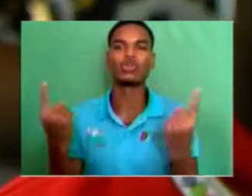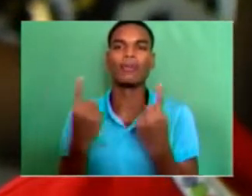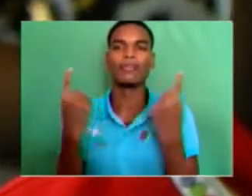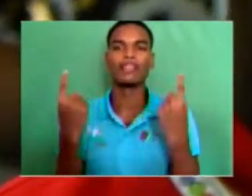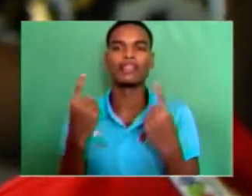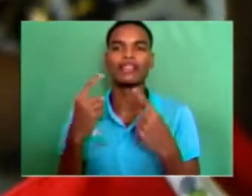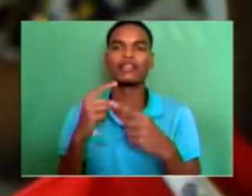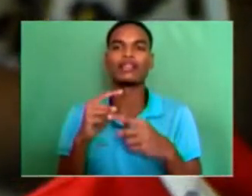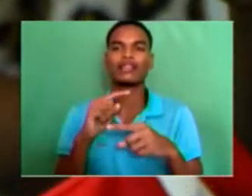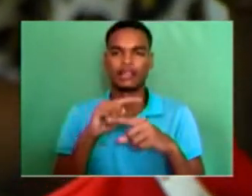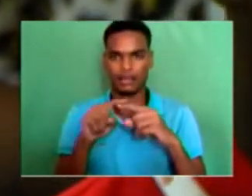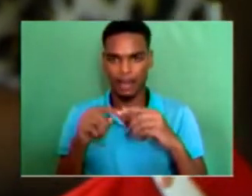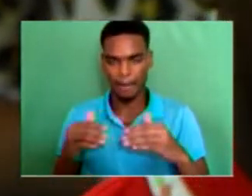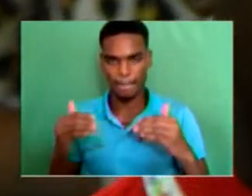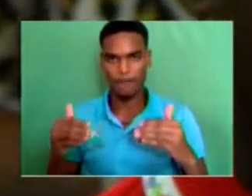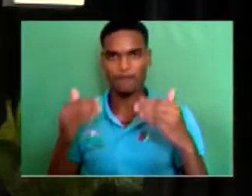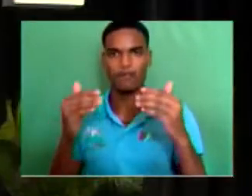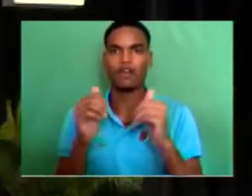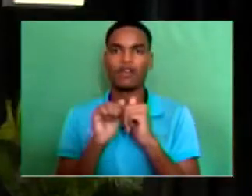forward?